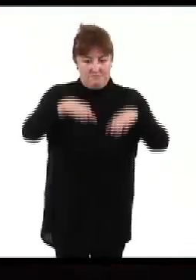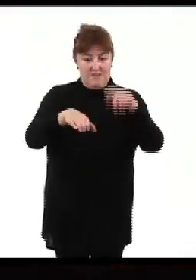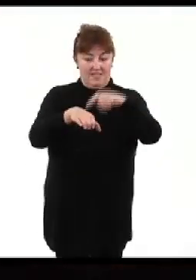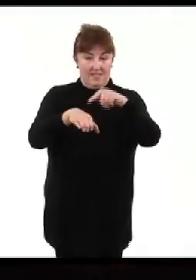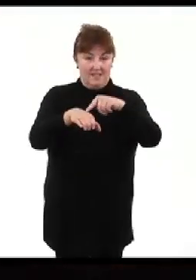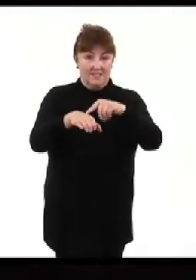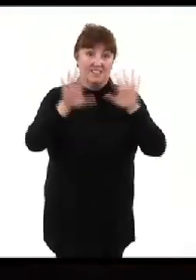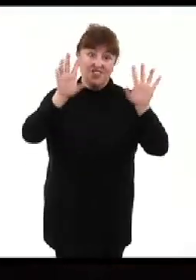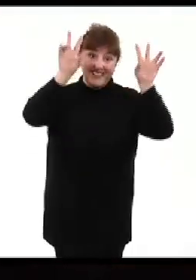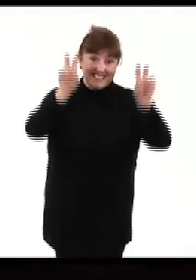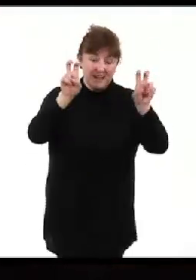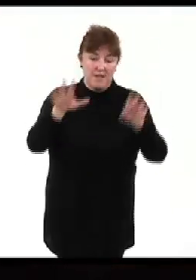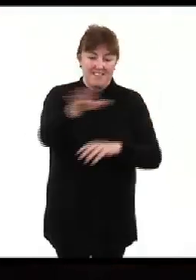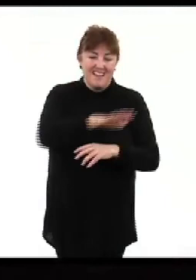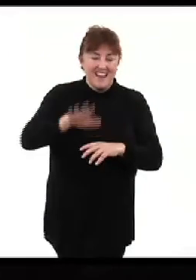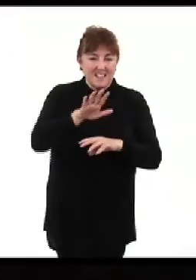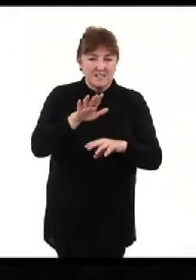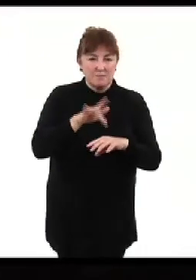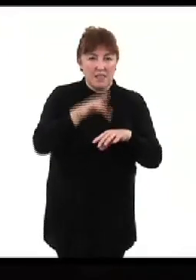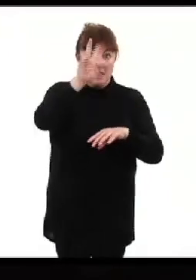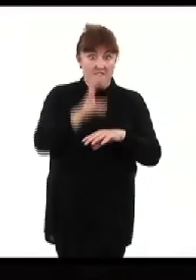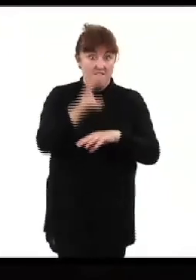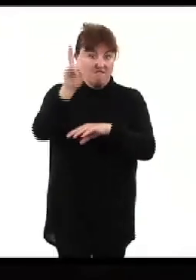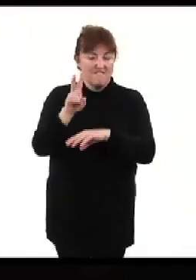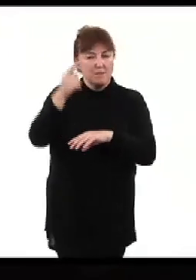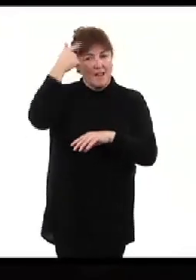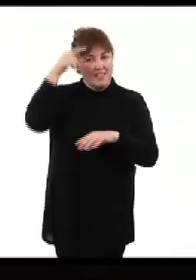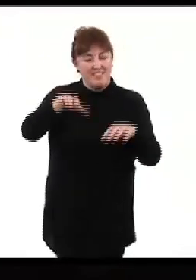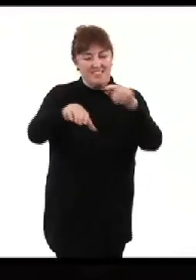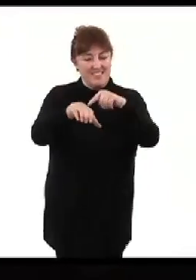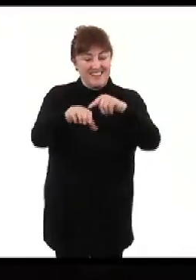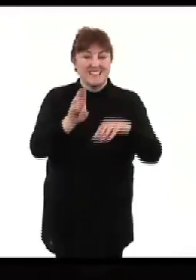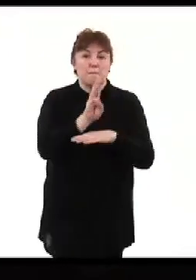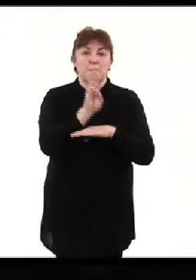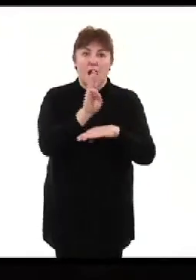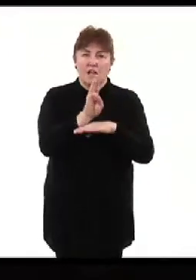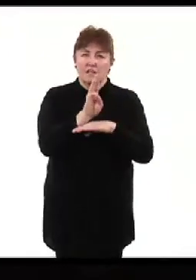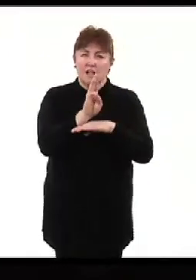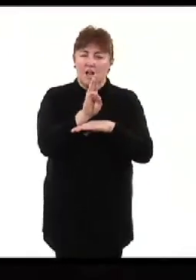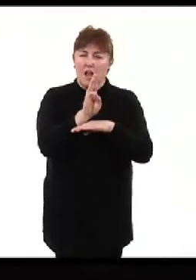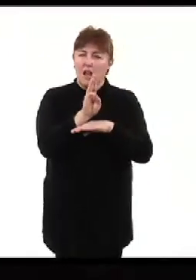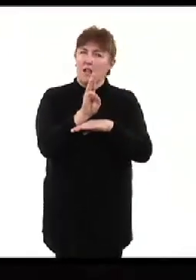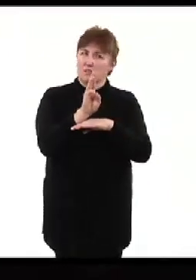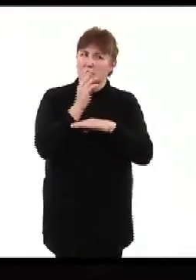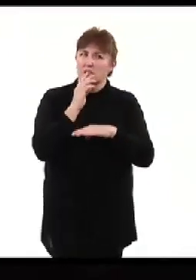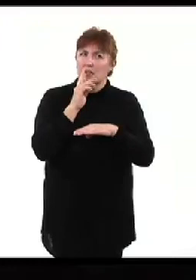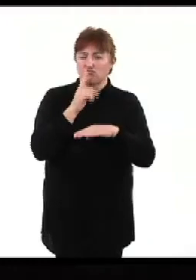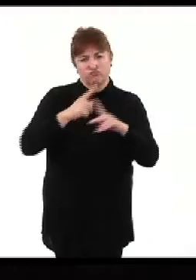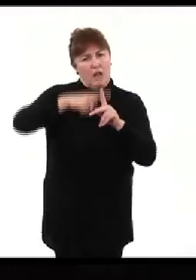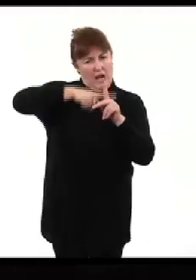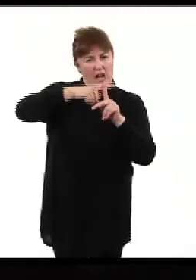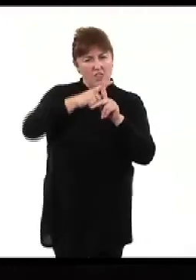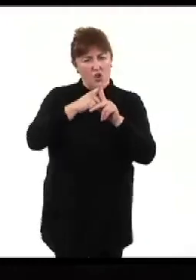you engage right parietal regions to a much, much greater extent and to a special extent for sign language compared to